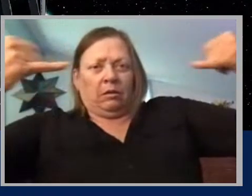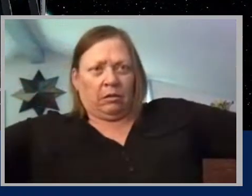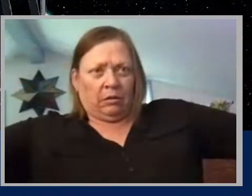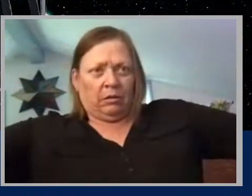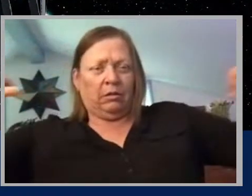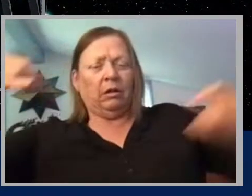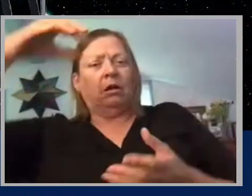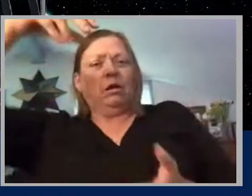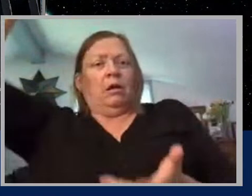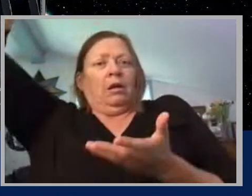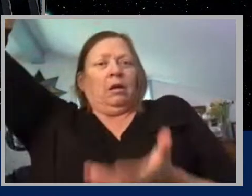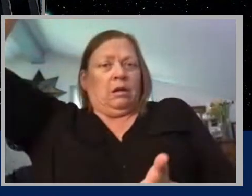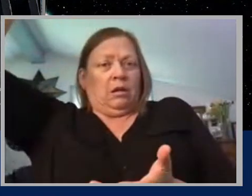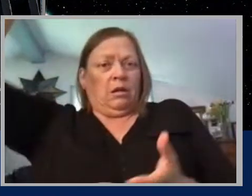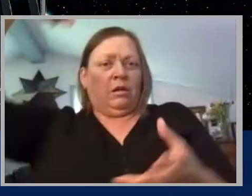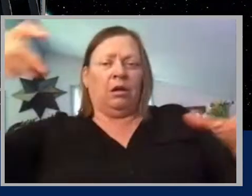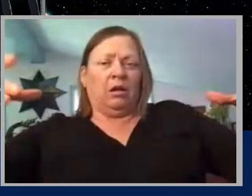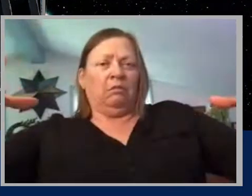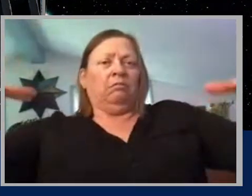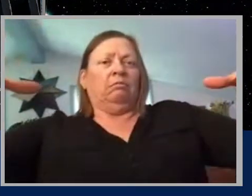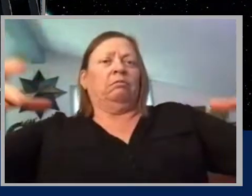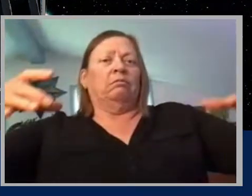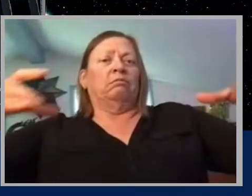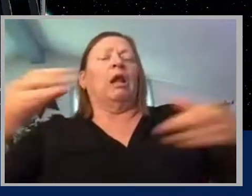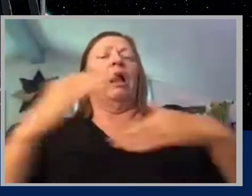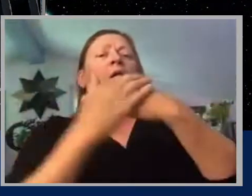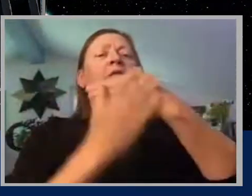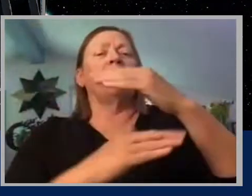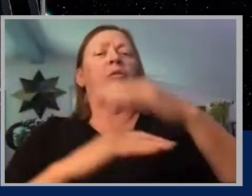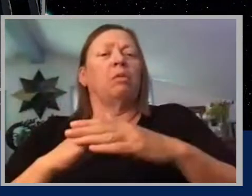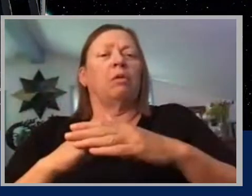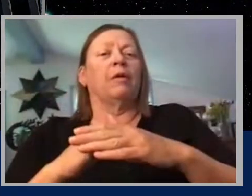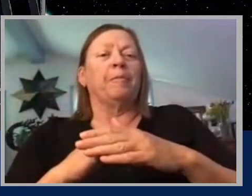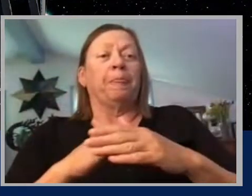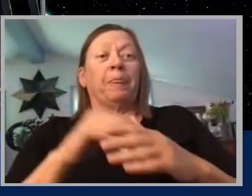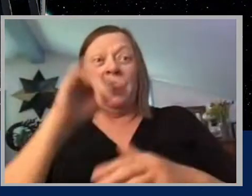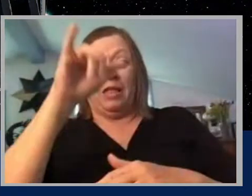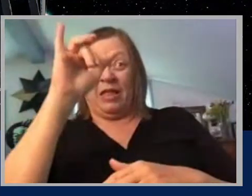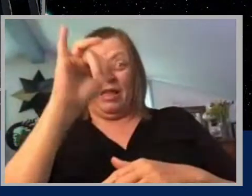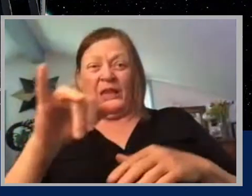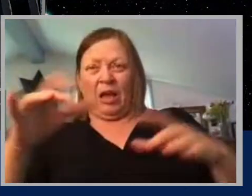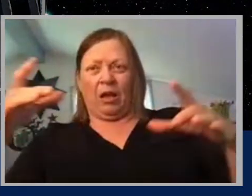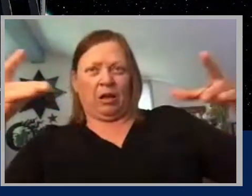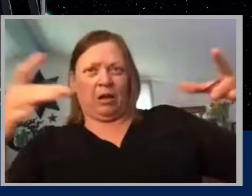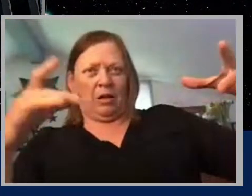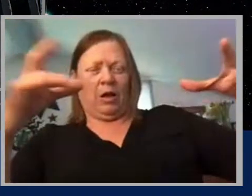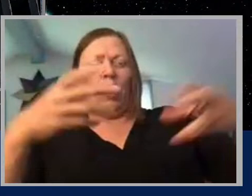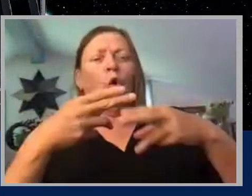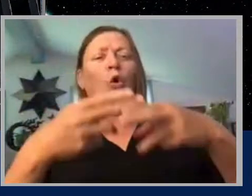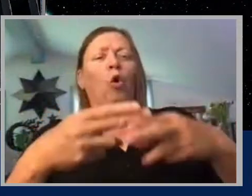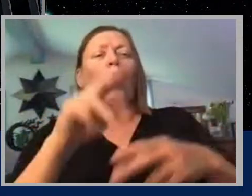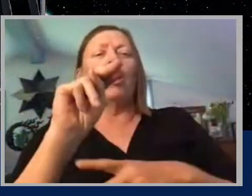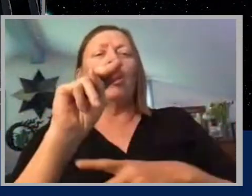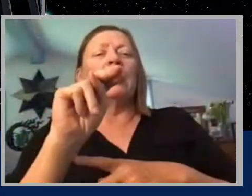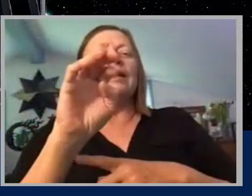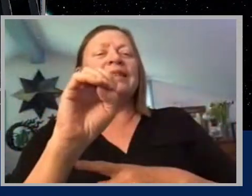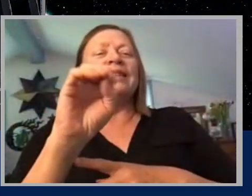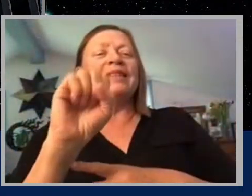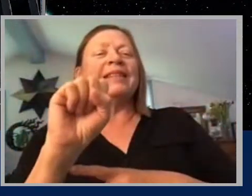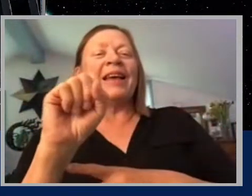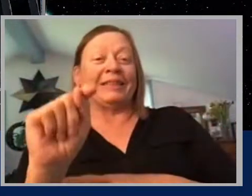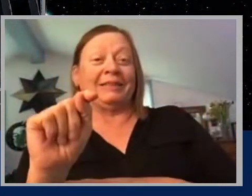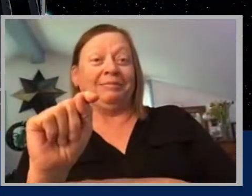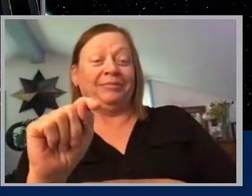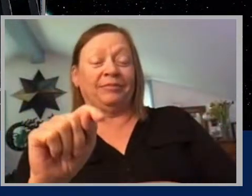of support. And then they translate that nest with the capsule on it over to our Egress